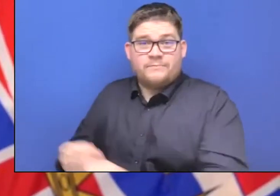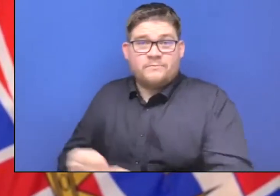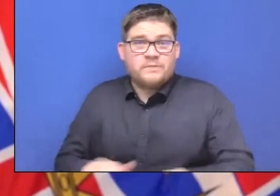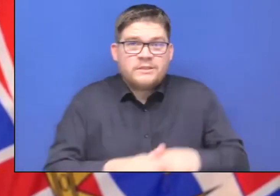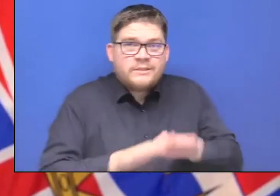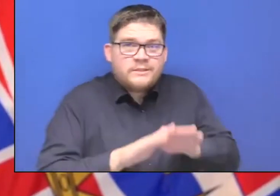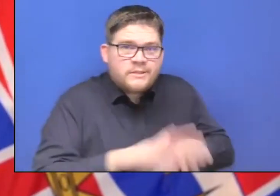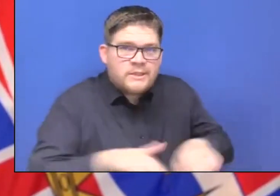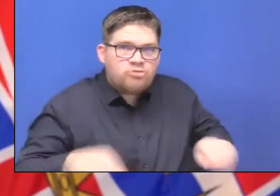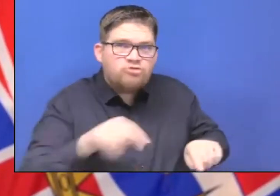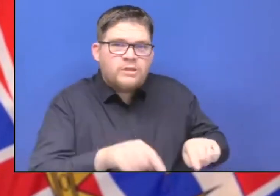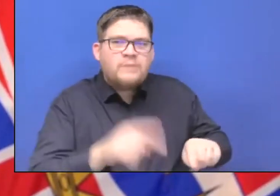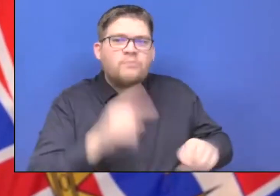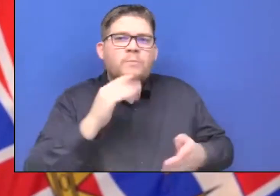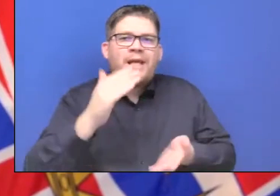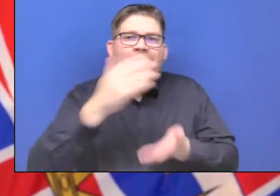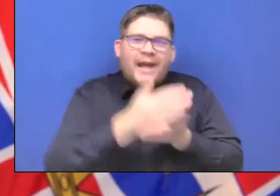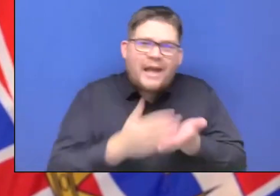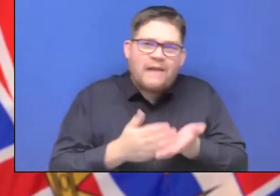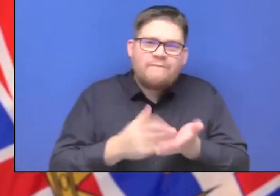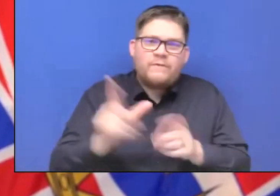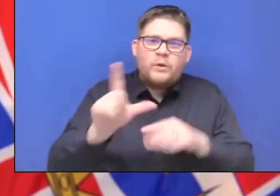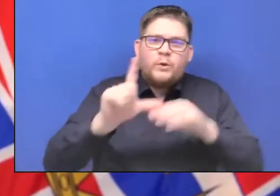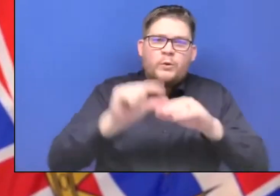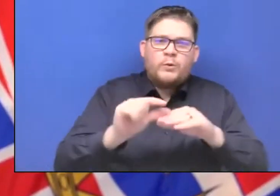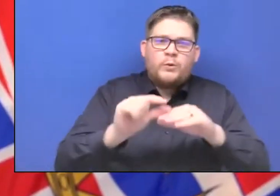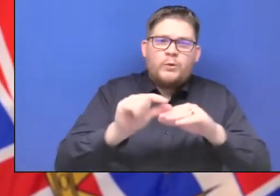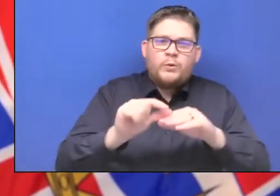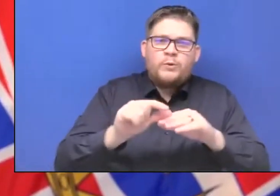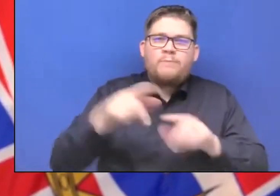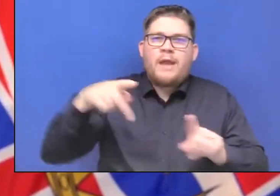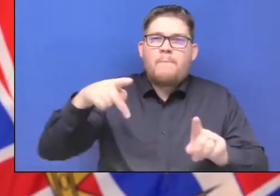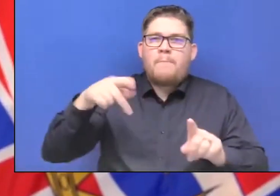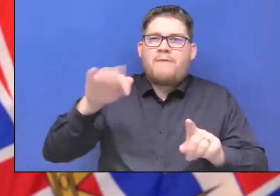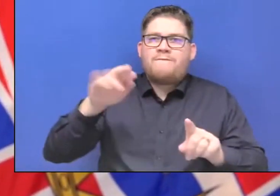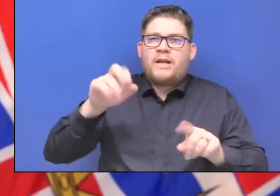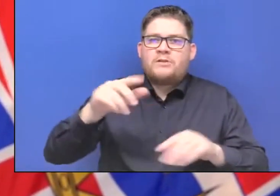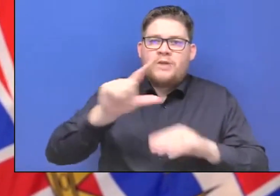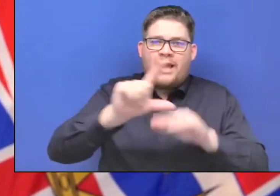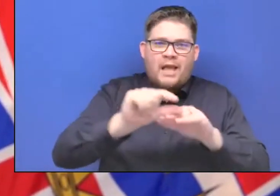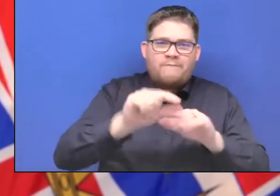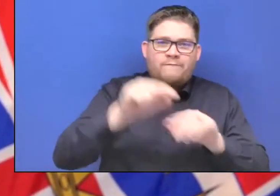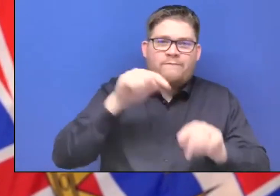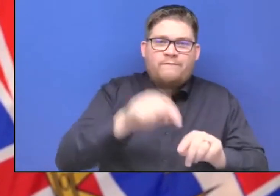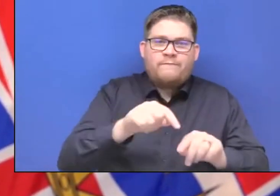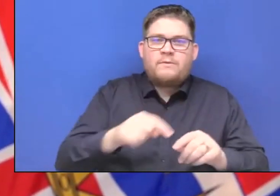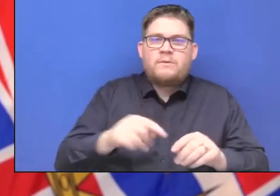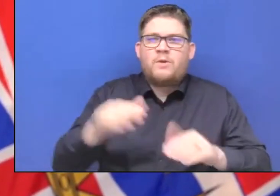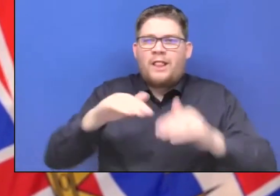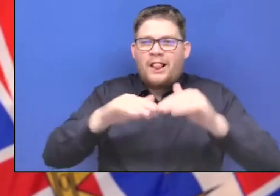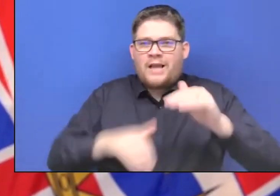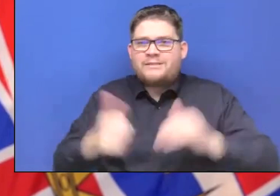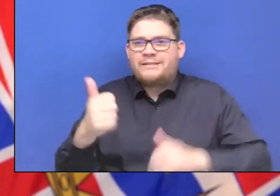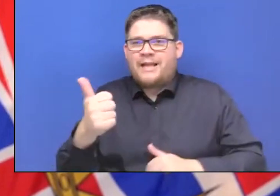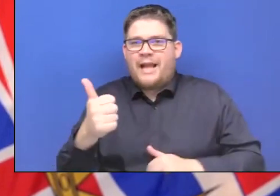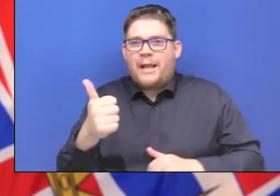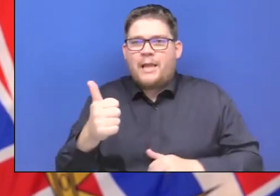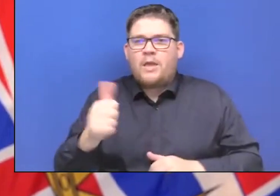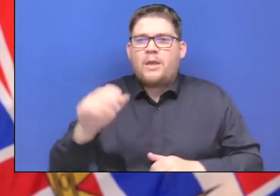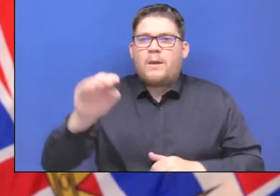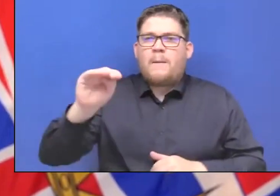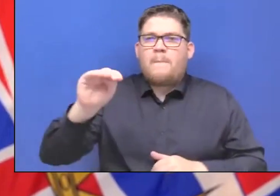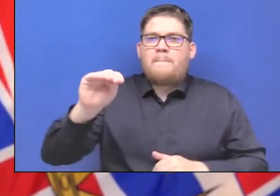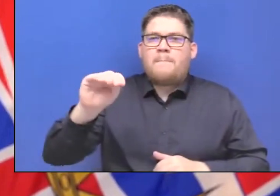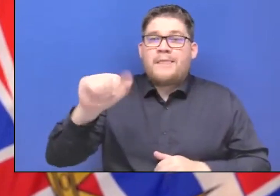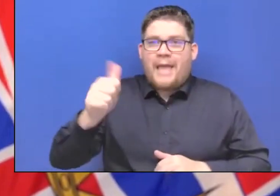the, for the Pfizer vaccine, it's less than half actually, it's a 10 microgram of the antigen. It also is